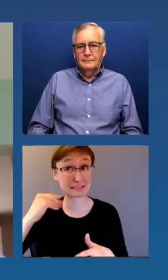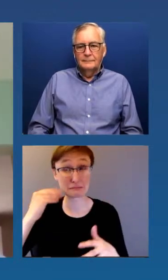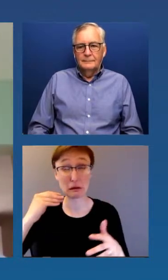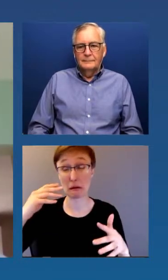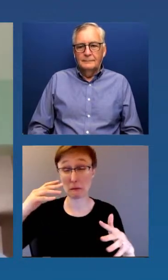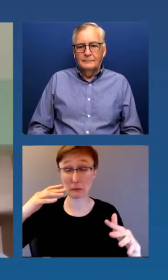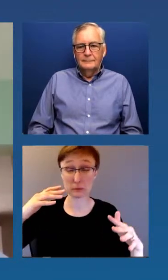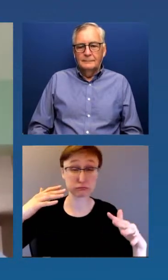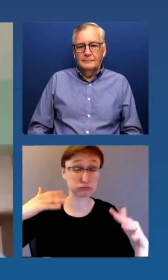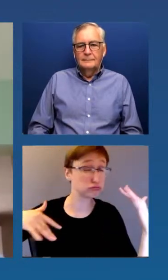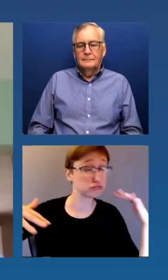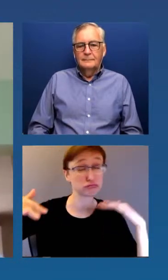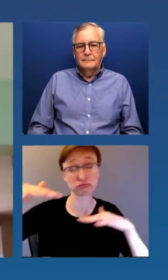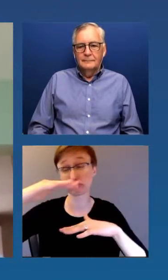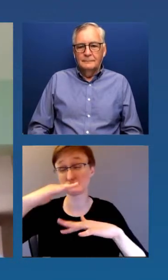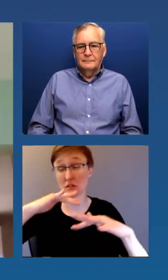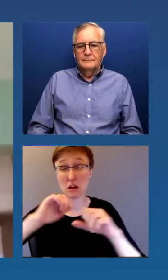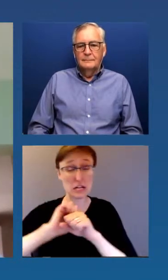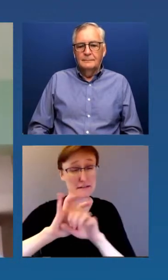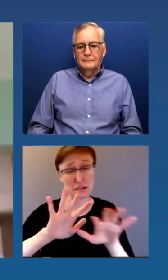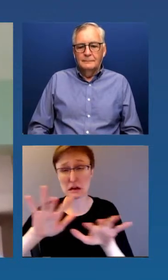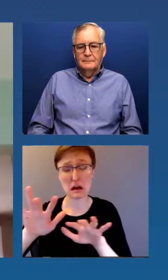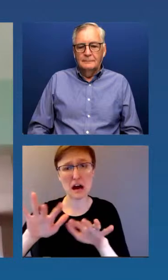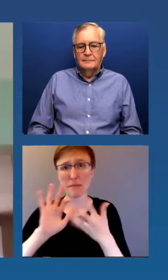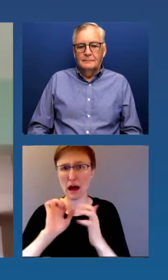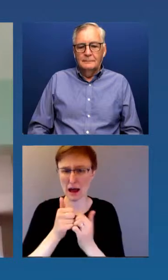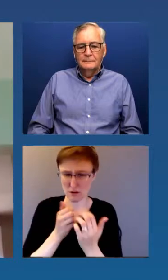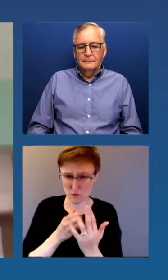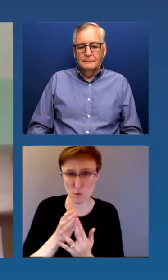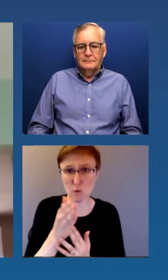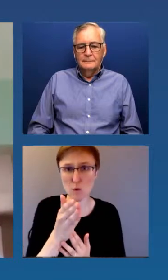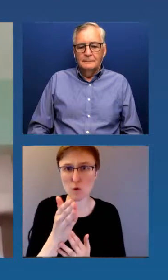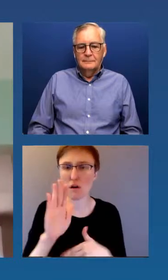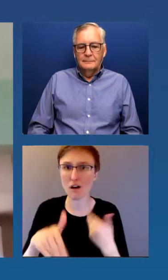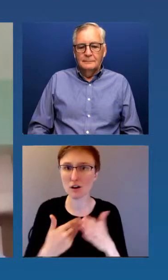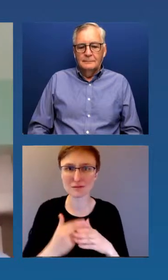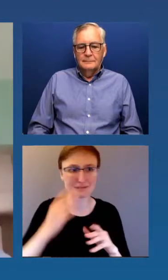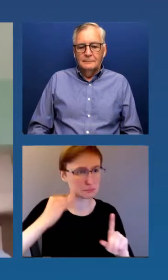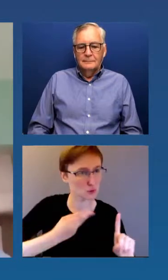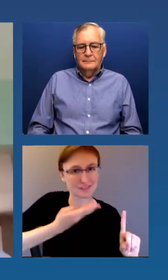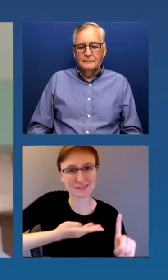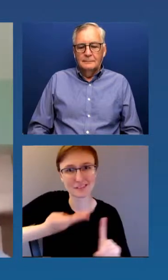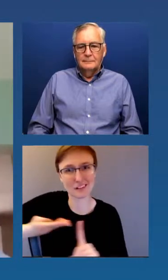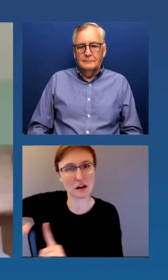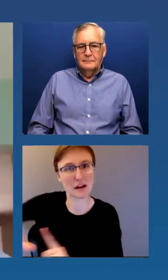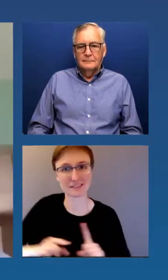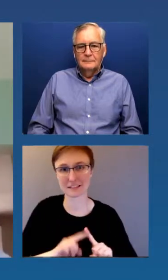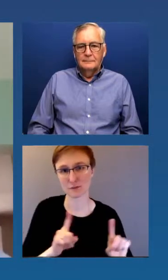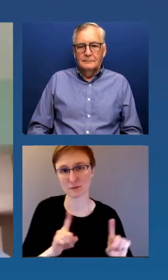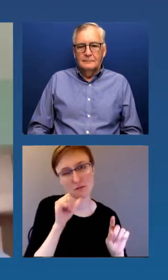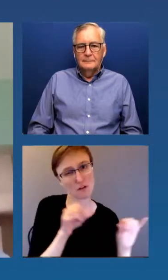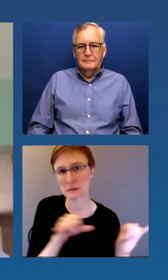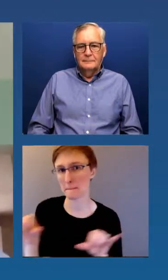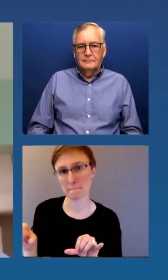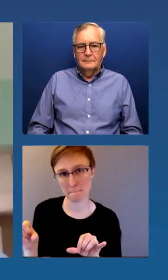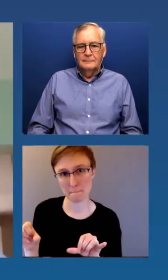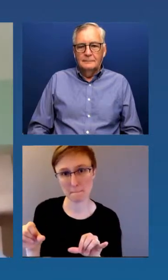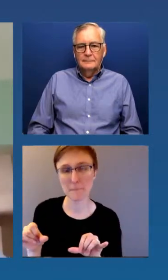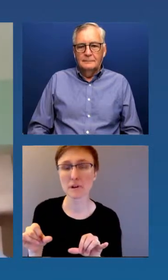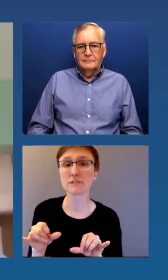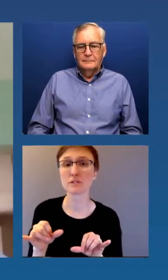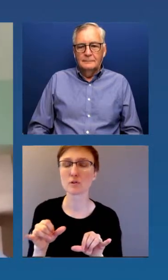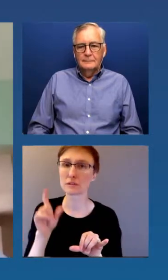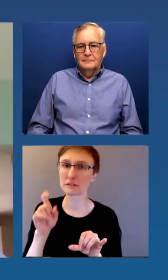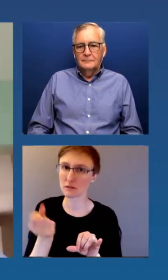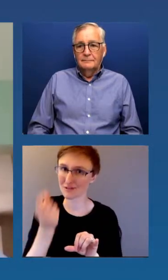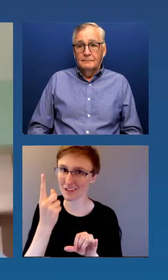To work towards community immunity, we first have to understand what the barriers to vaccination are. If you haven't got vaccinated